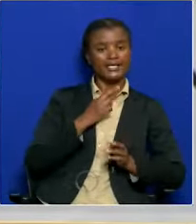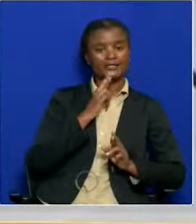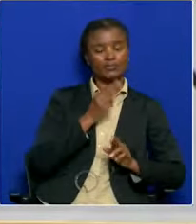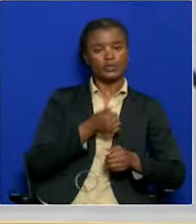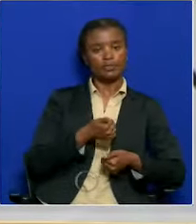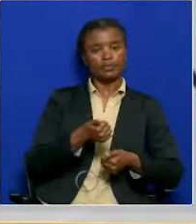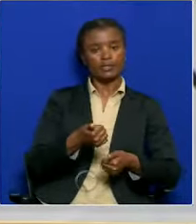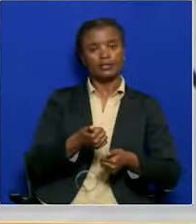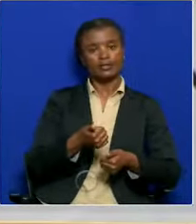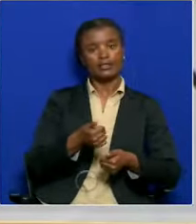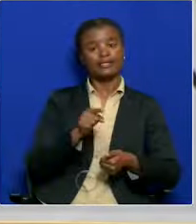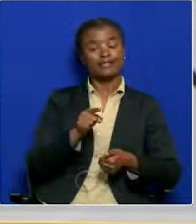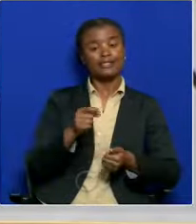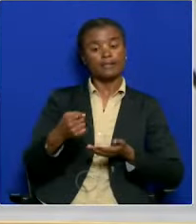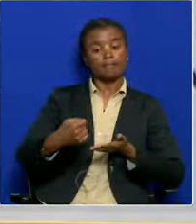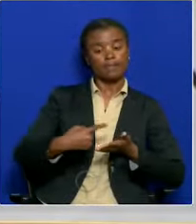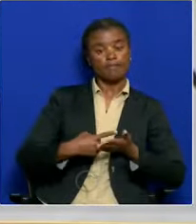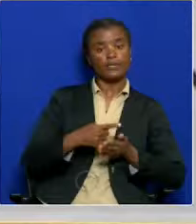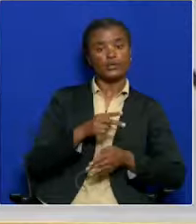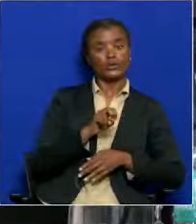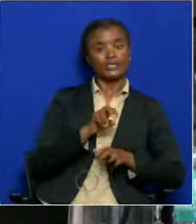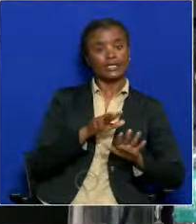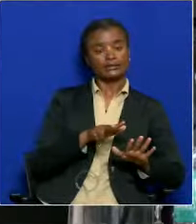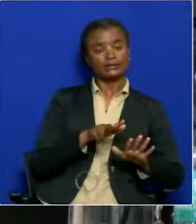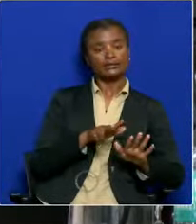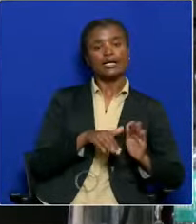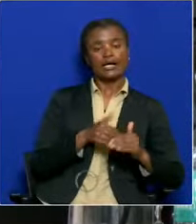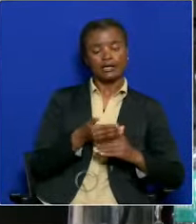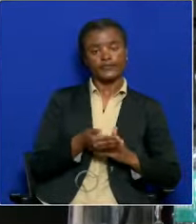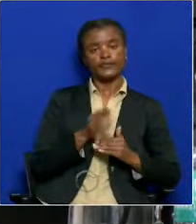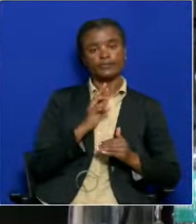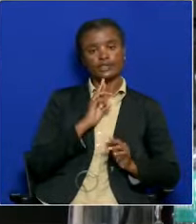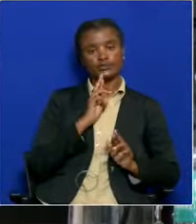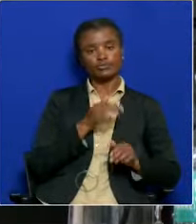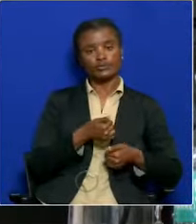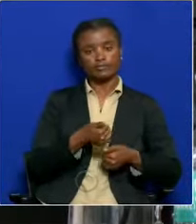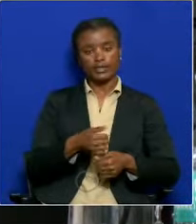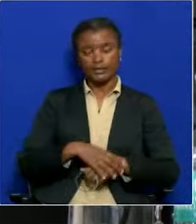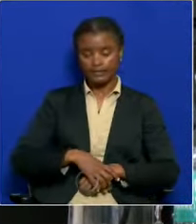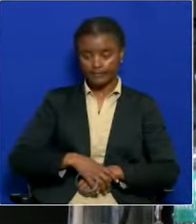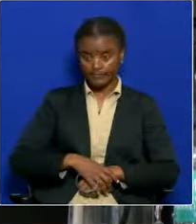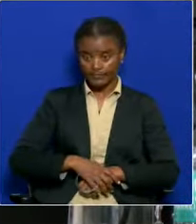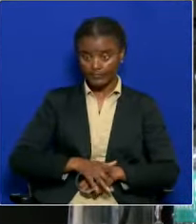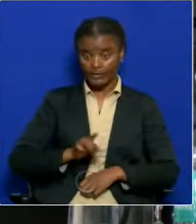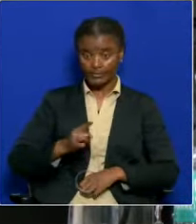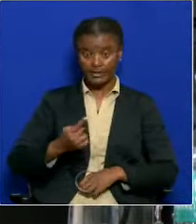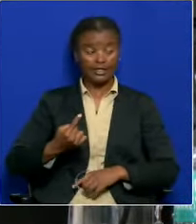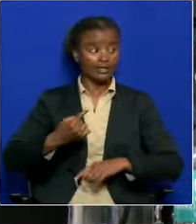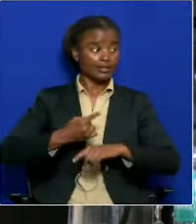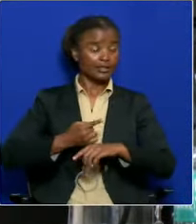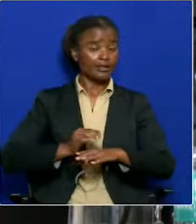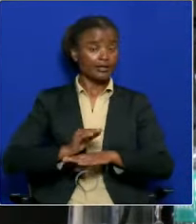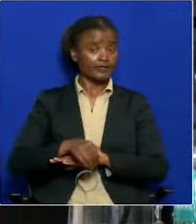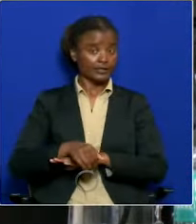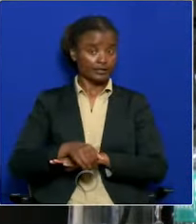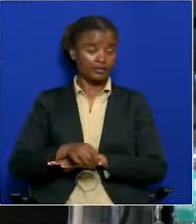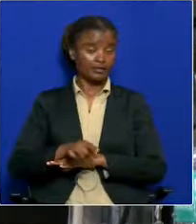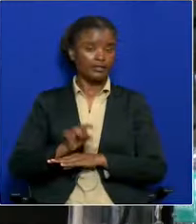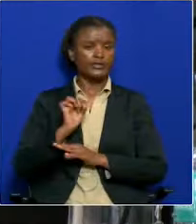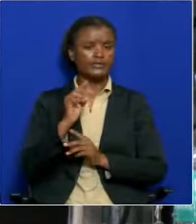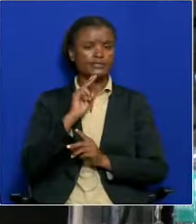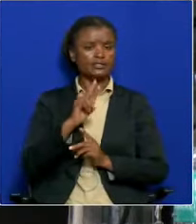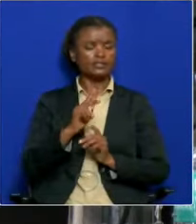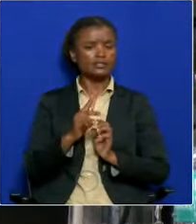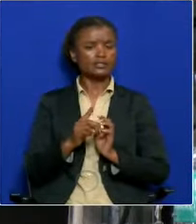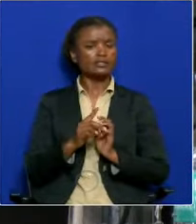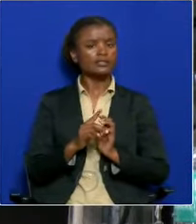it after that. You send it the following day. Can you see the date, the conversation you had in relation to